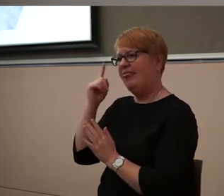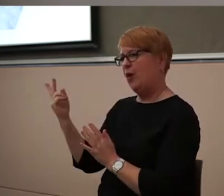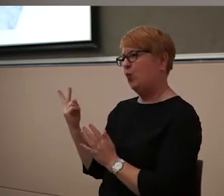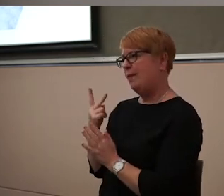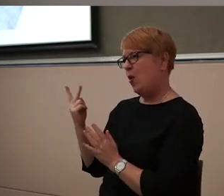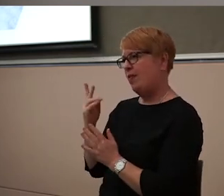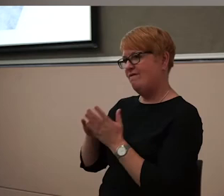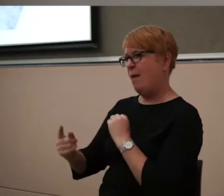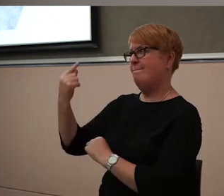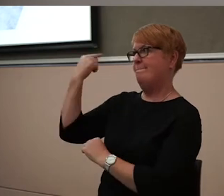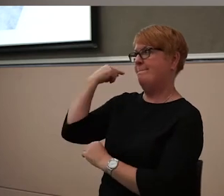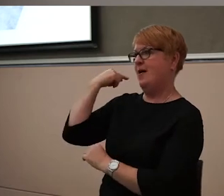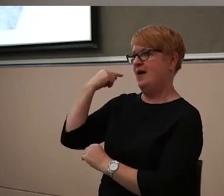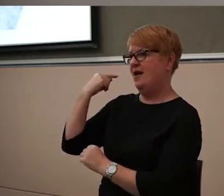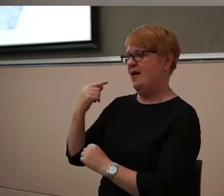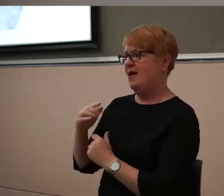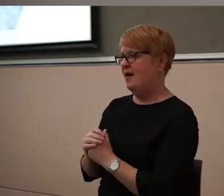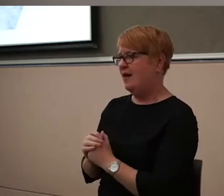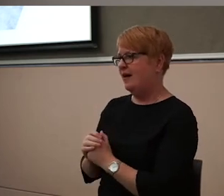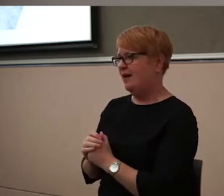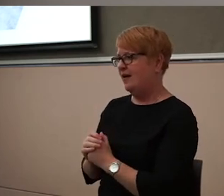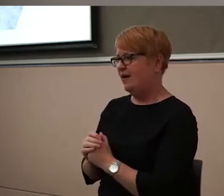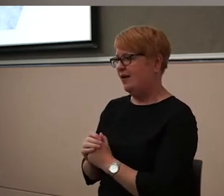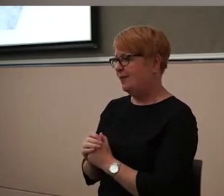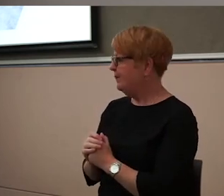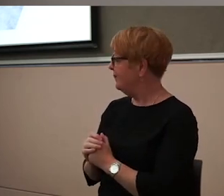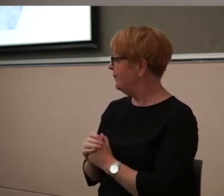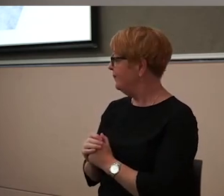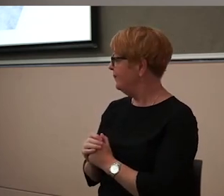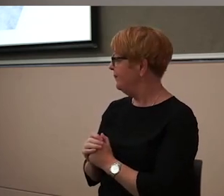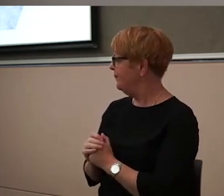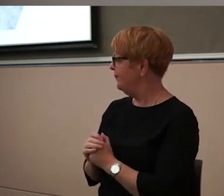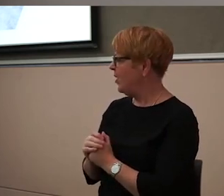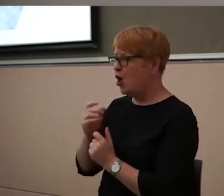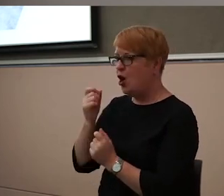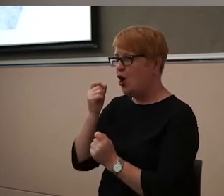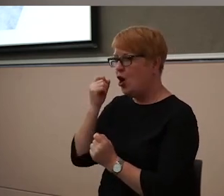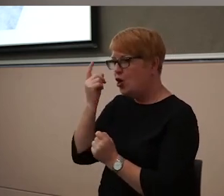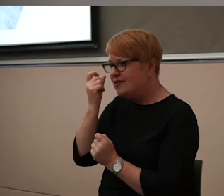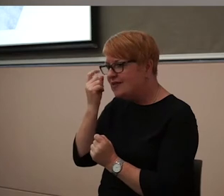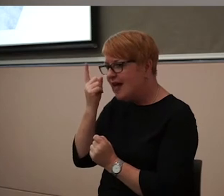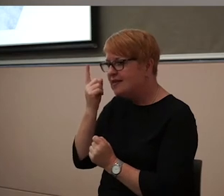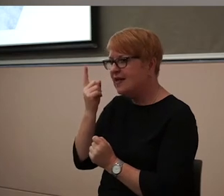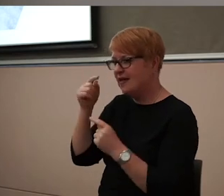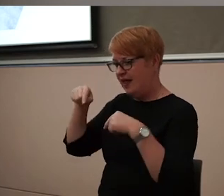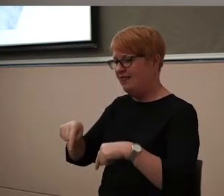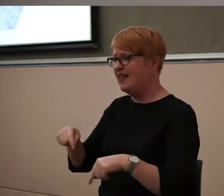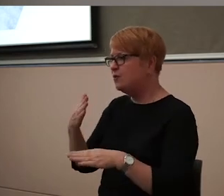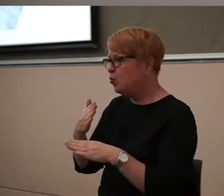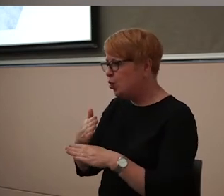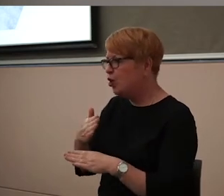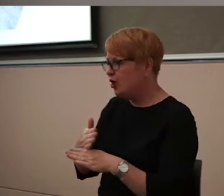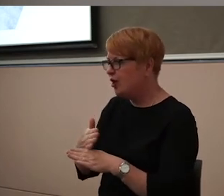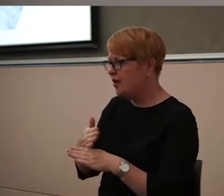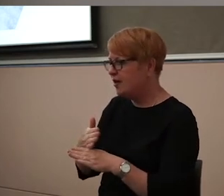Birmingham, Newcastle, and Liverpool, with different partner organisations, forming these, what would traditionally be